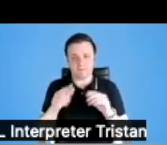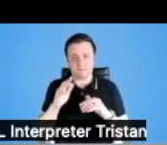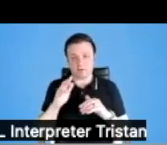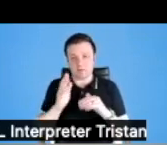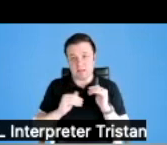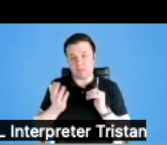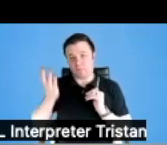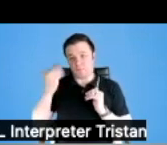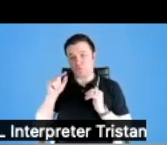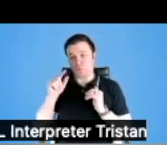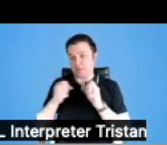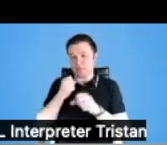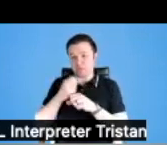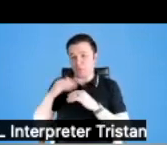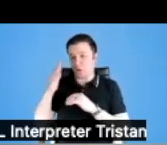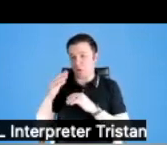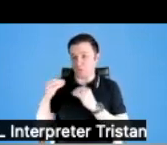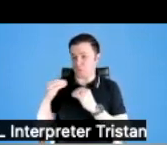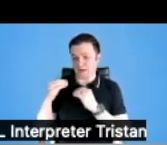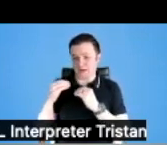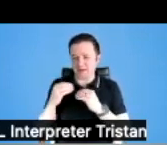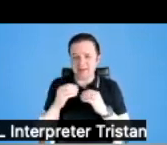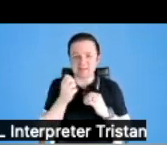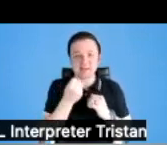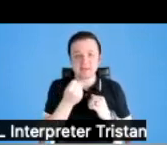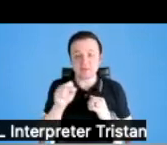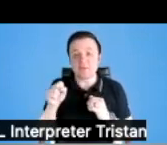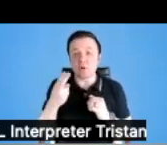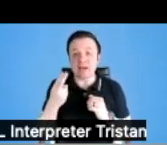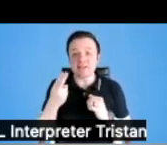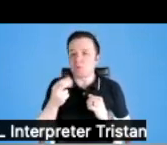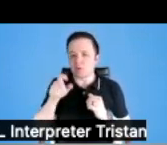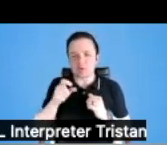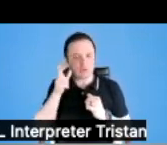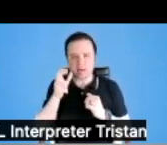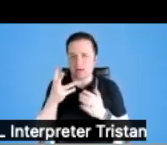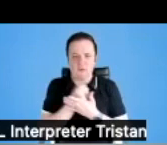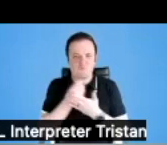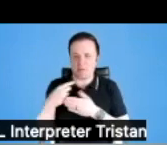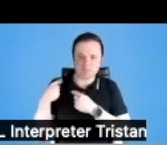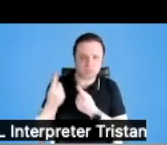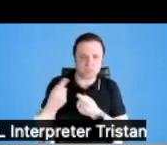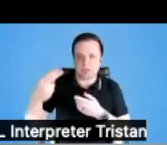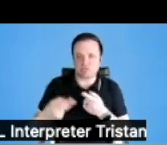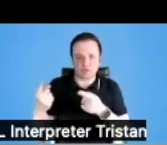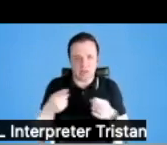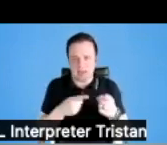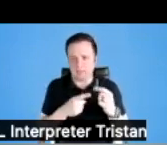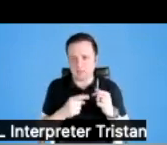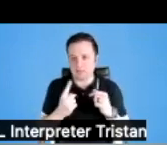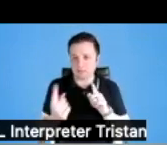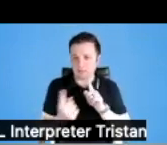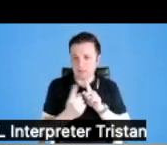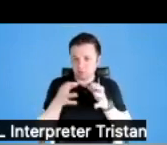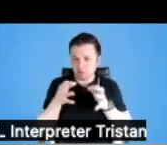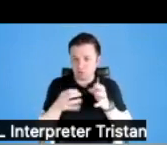years ago. At Safe Horizon, we don't need to hear the history of what's happened. So, Jill, to your comment, somebody comes into the courts, they're like, I need